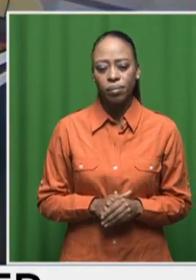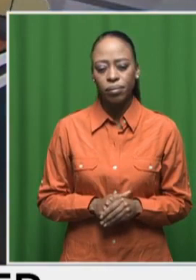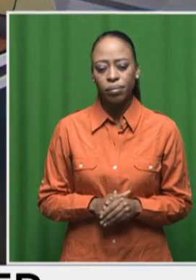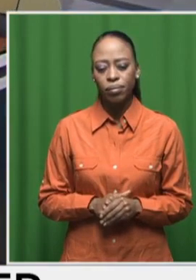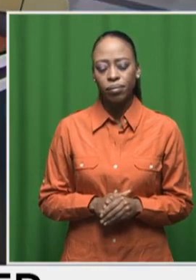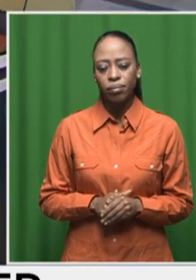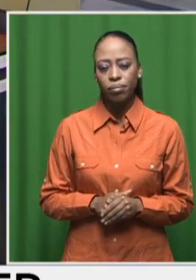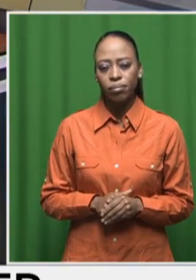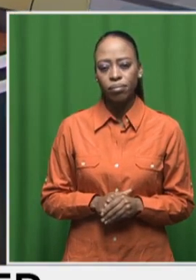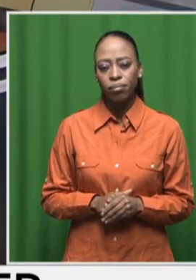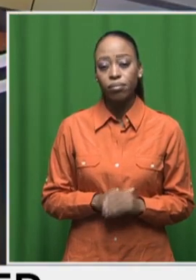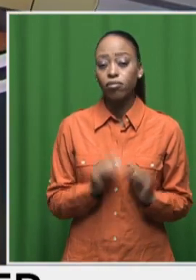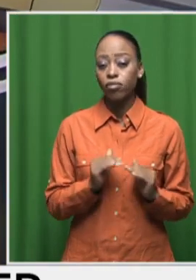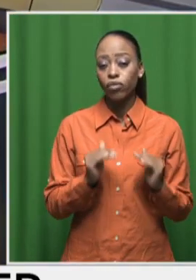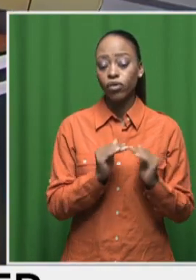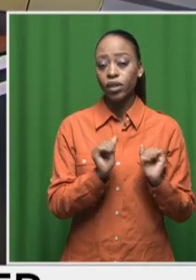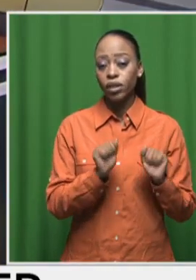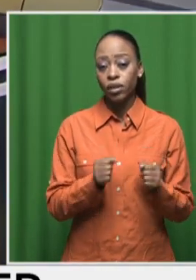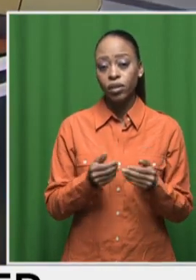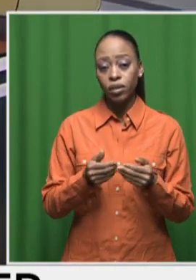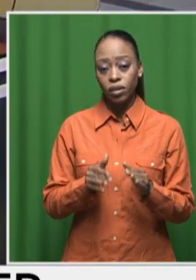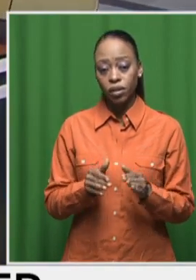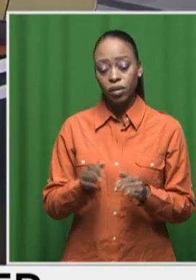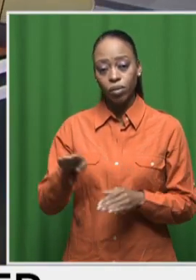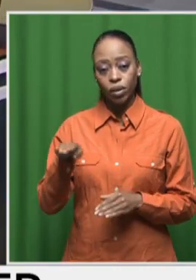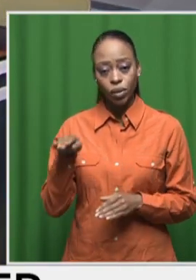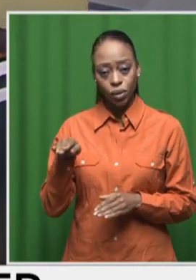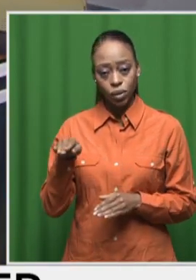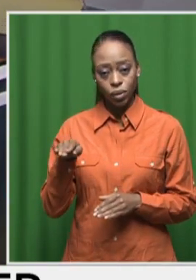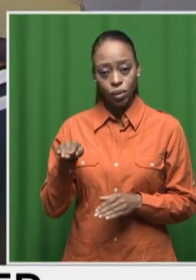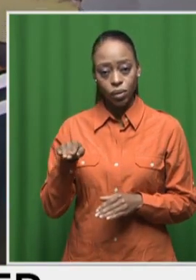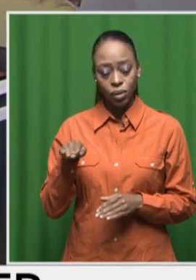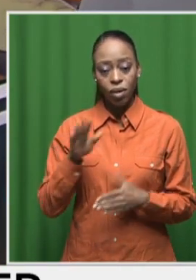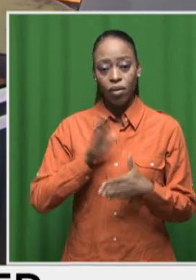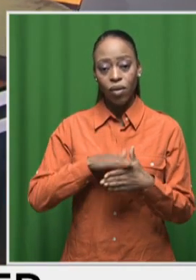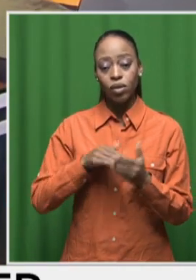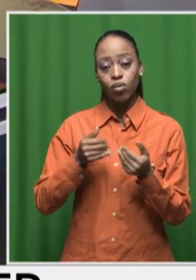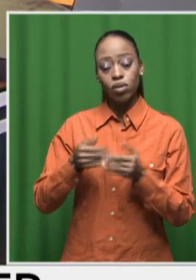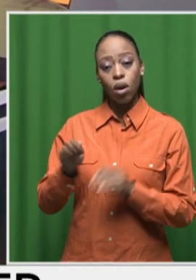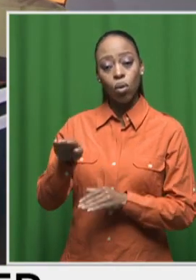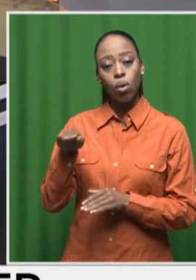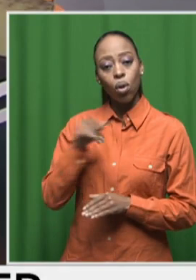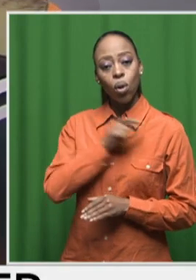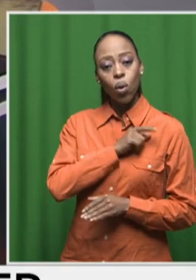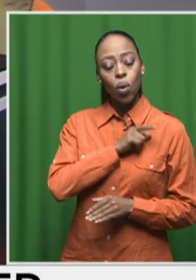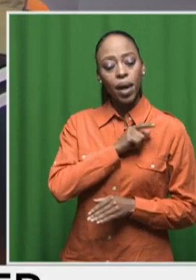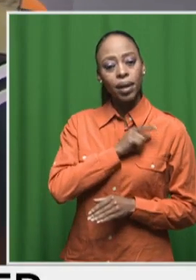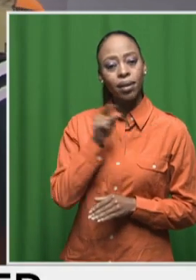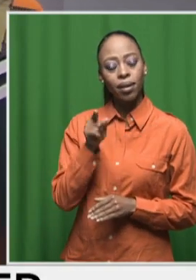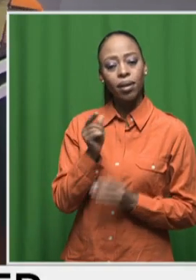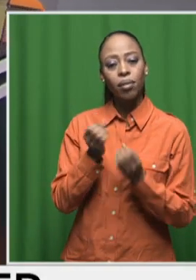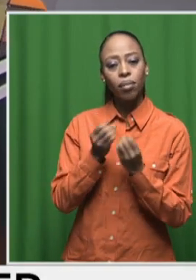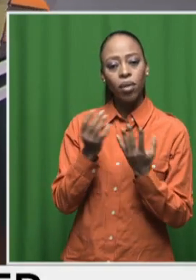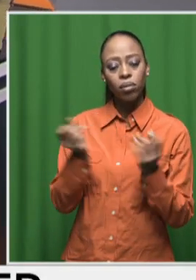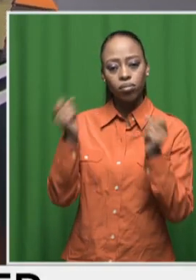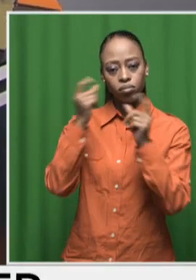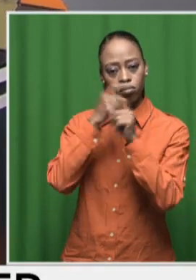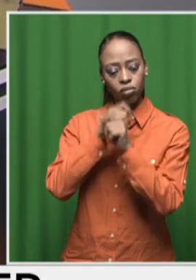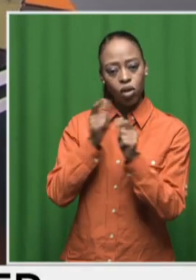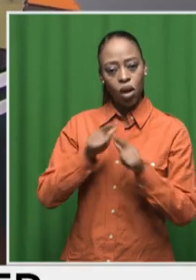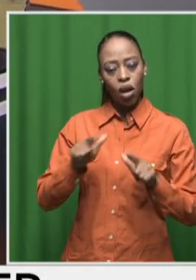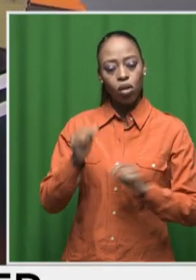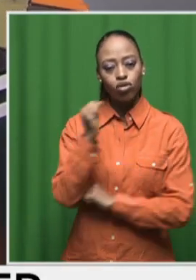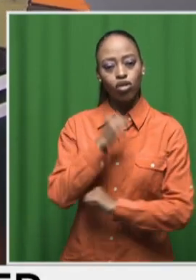So, to be fair, we have started with isiZulu, and part of the reason why we've started with isiZulu is because it's the most complicated